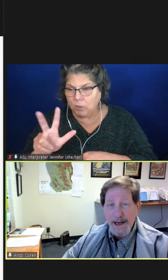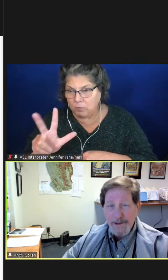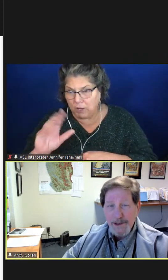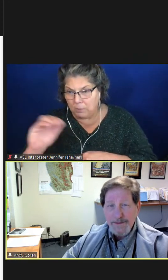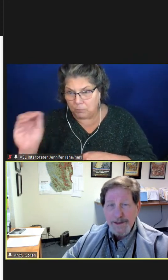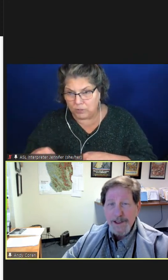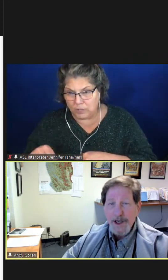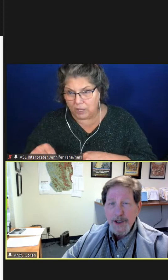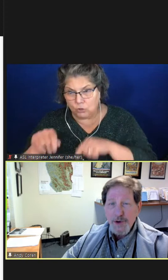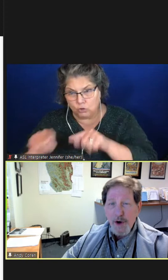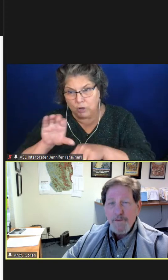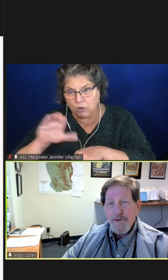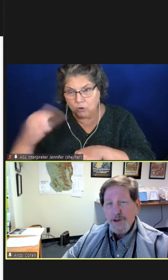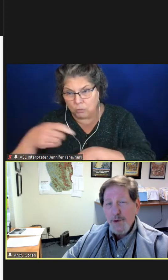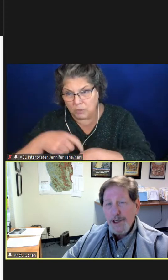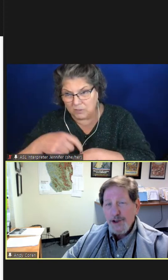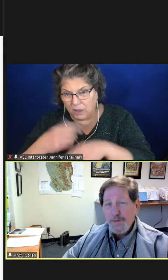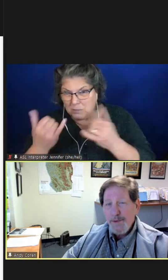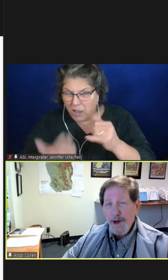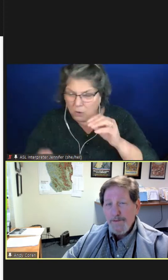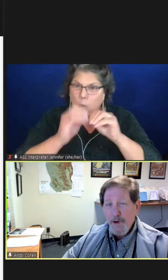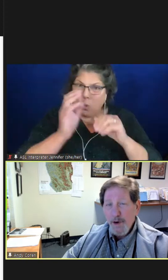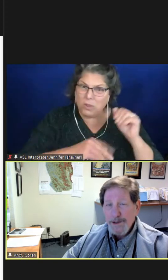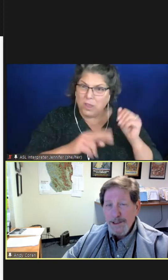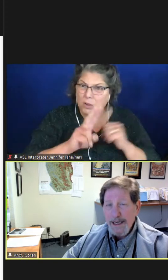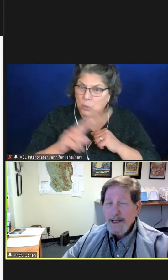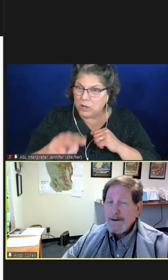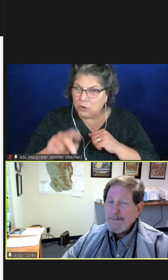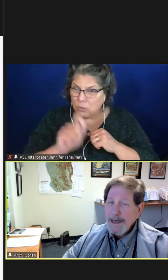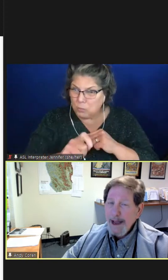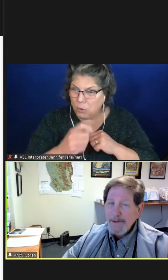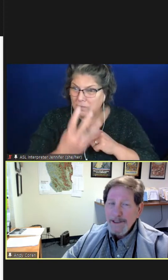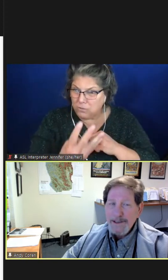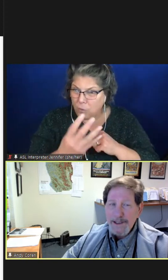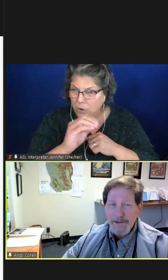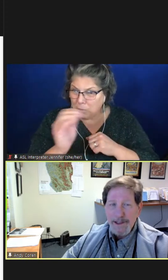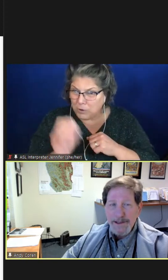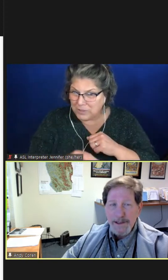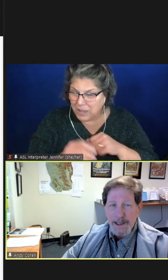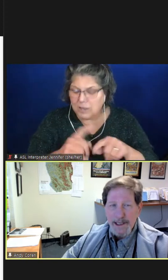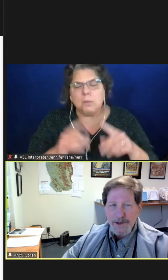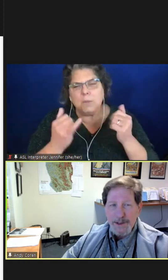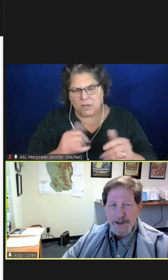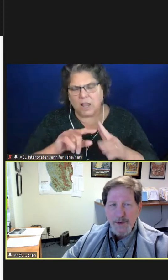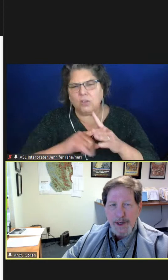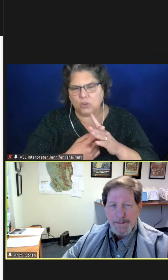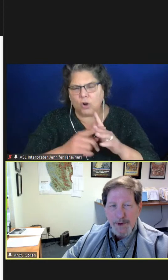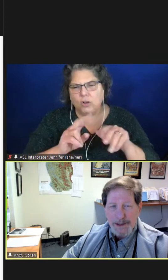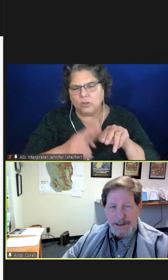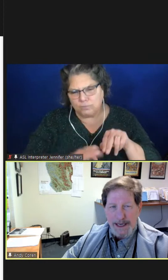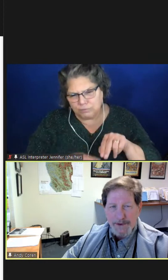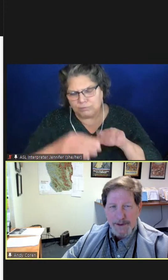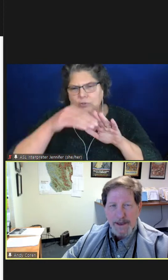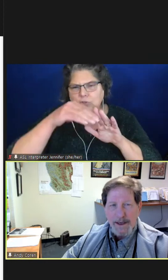3.3% at Christmas to over 22.4%, but now it is decreased in the last week to